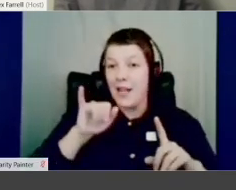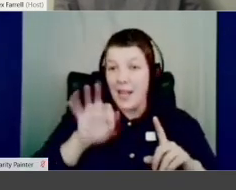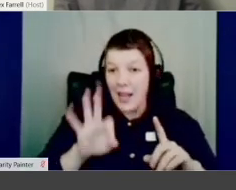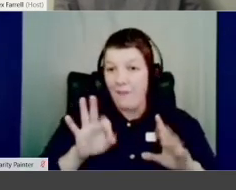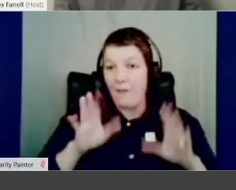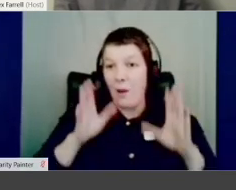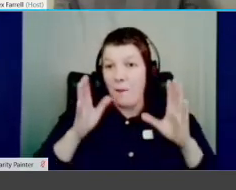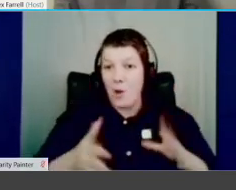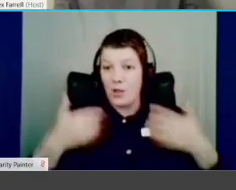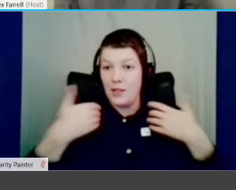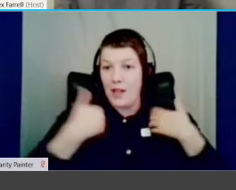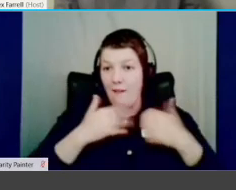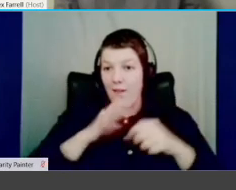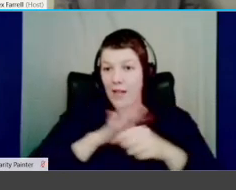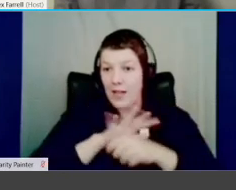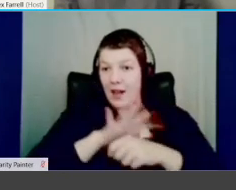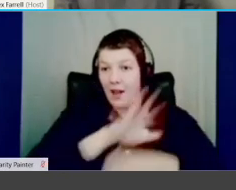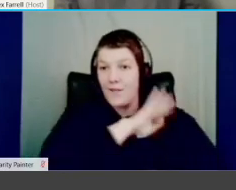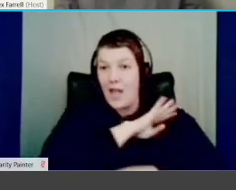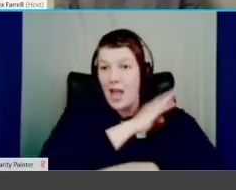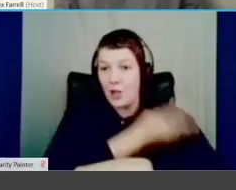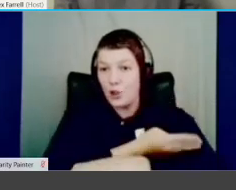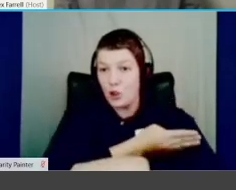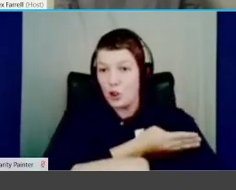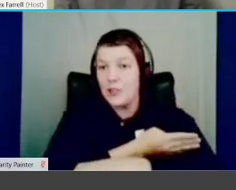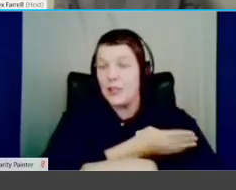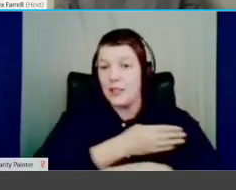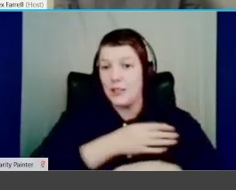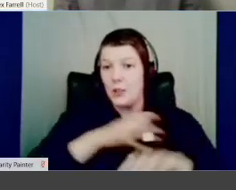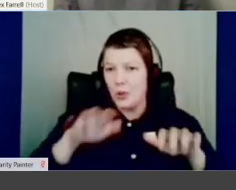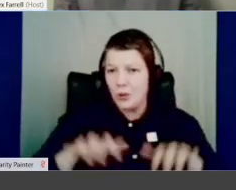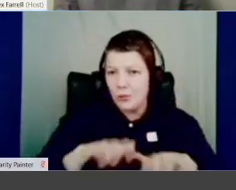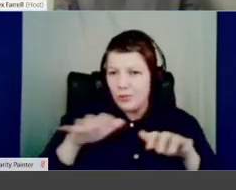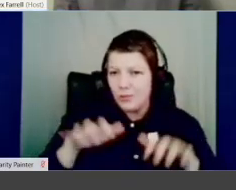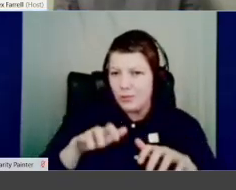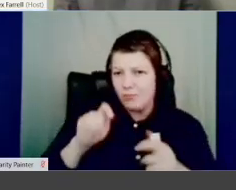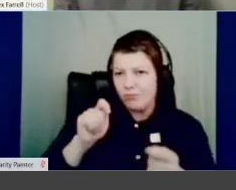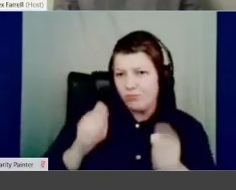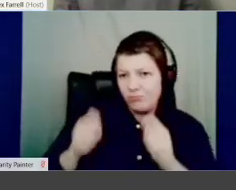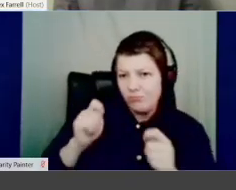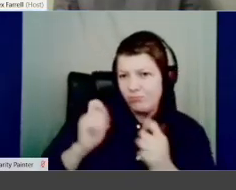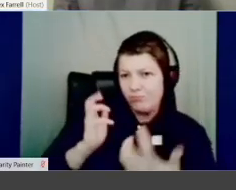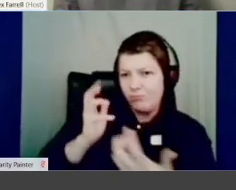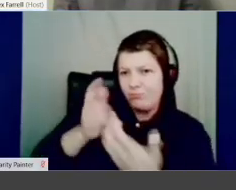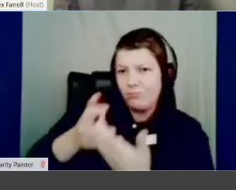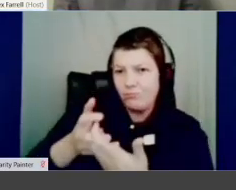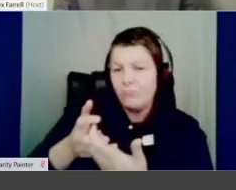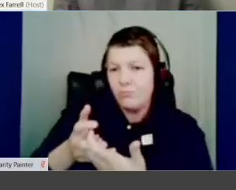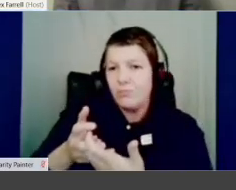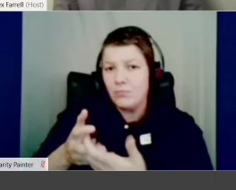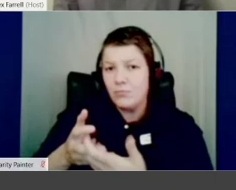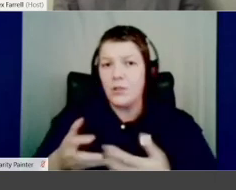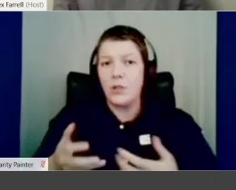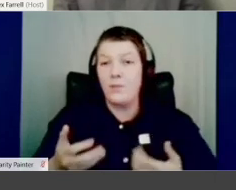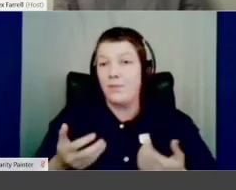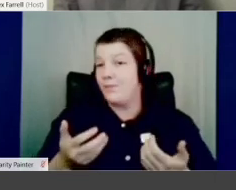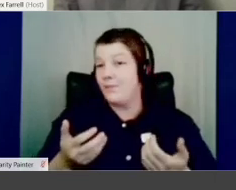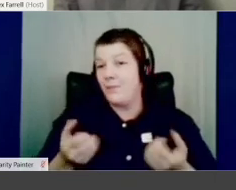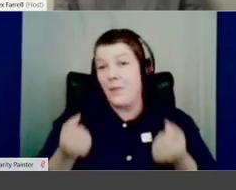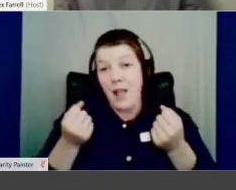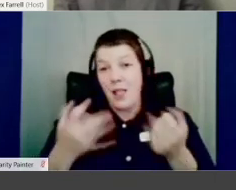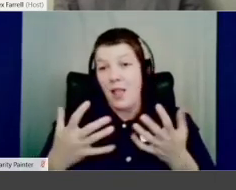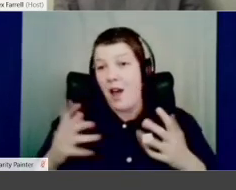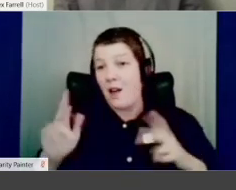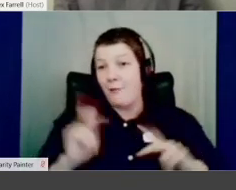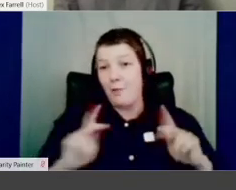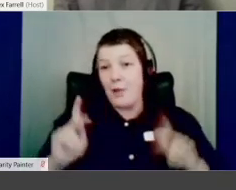with those kind of considerations from the beginning, which many people didn't, because that just, things